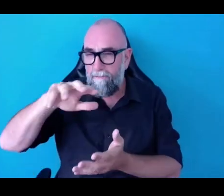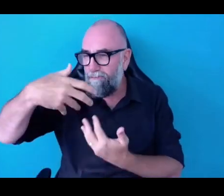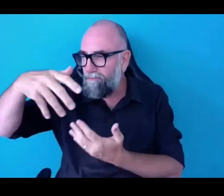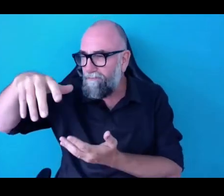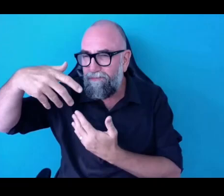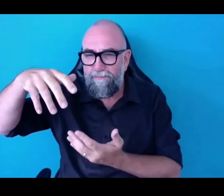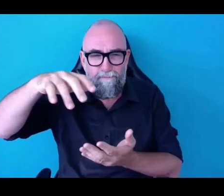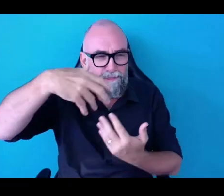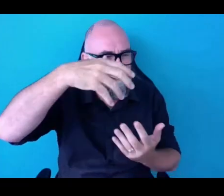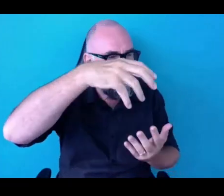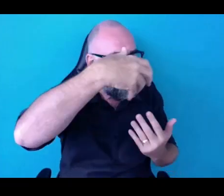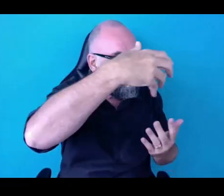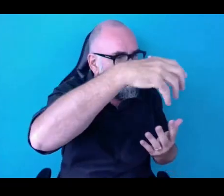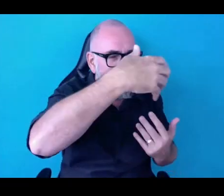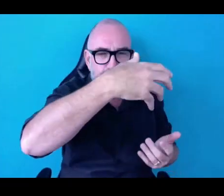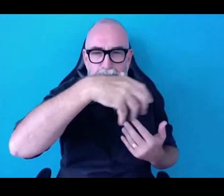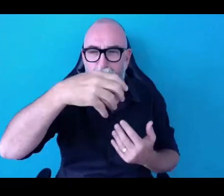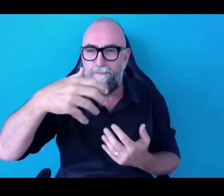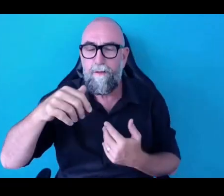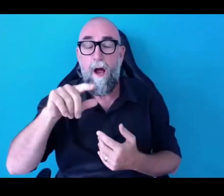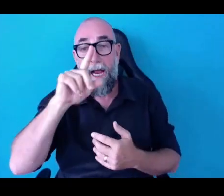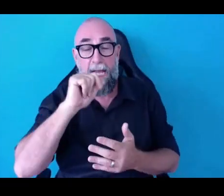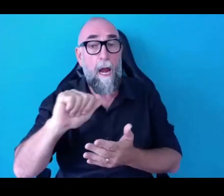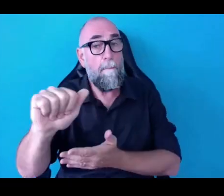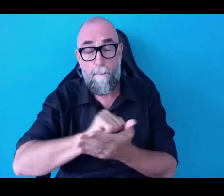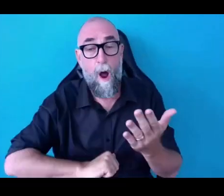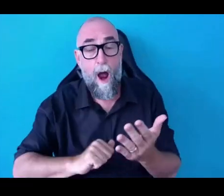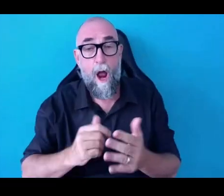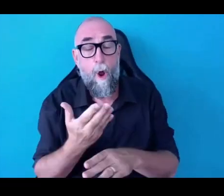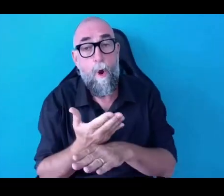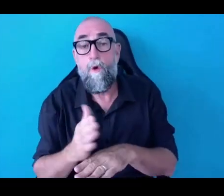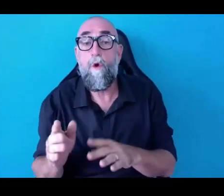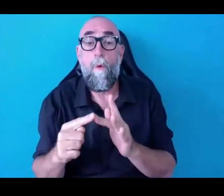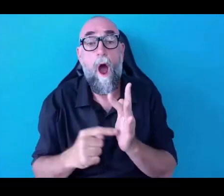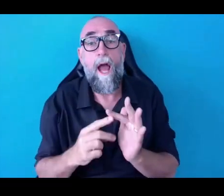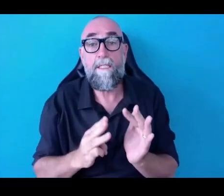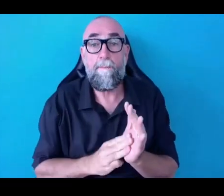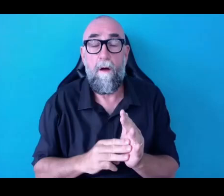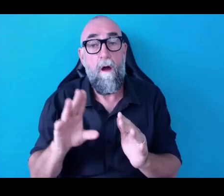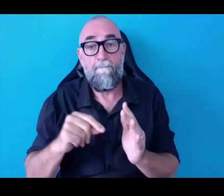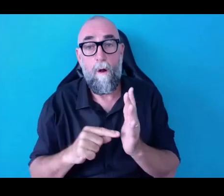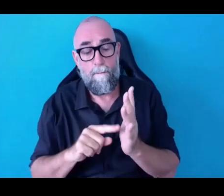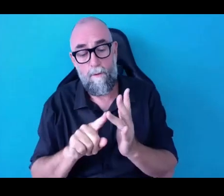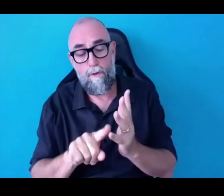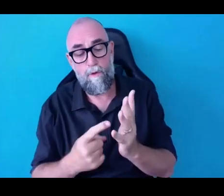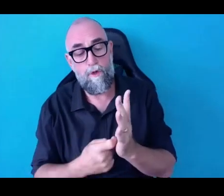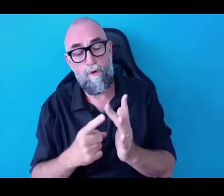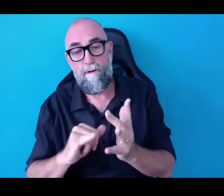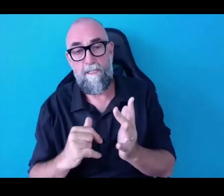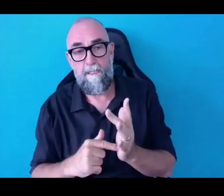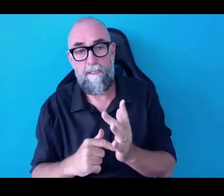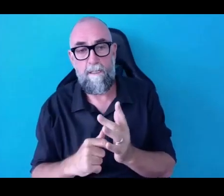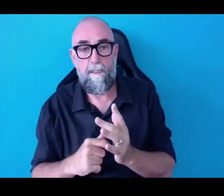tourist shops and buy brand new items with kind of images of Aboriginal people unapologetically displayed alongside